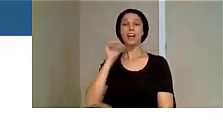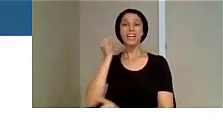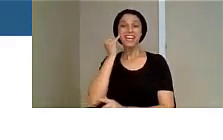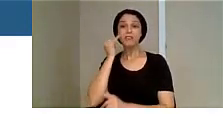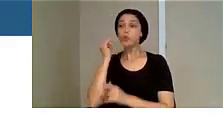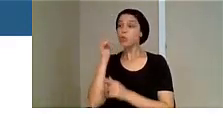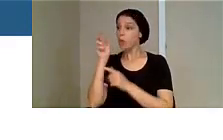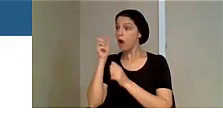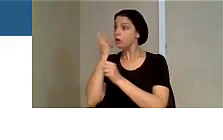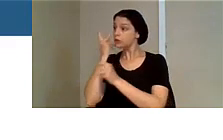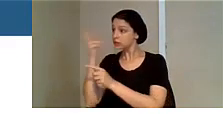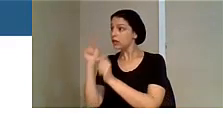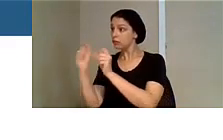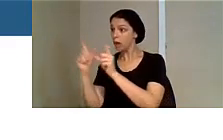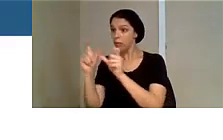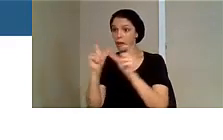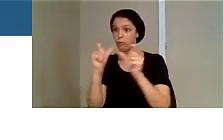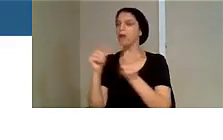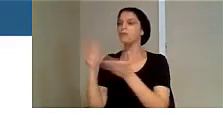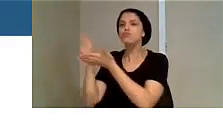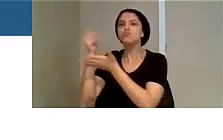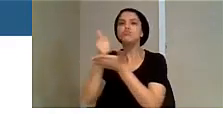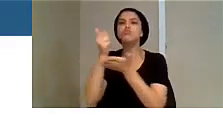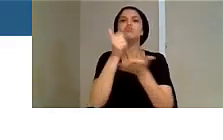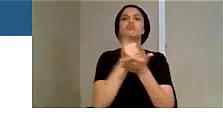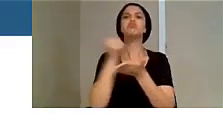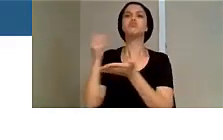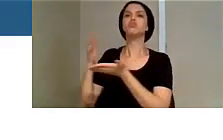you. So I did want to give a little plug-in about that.